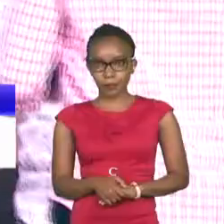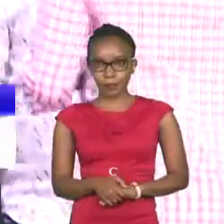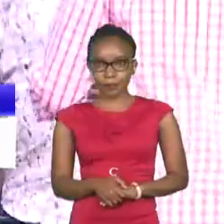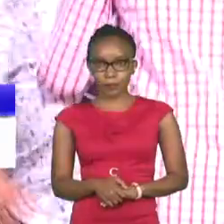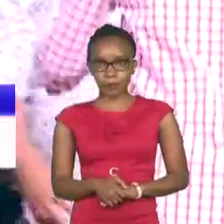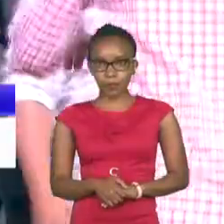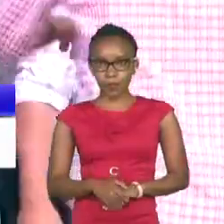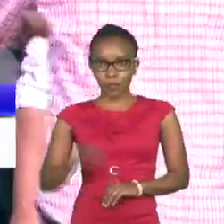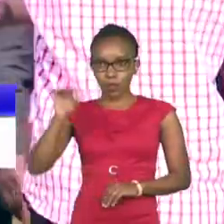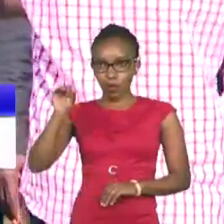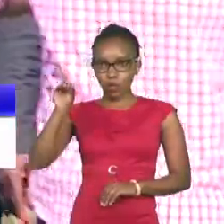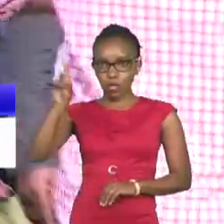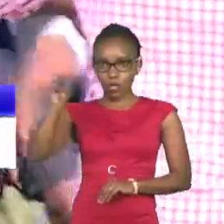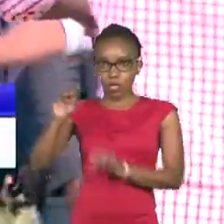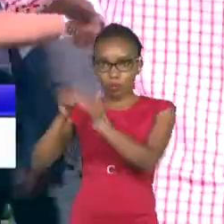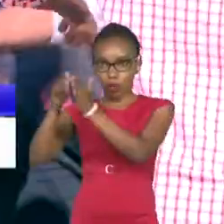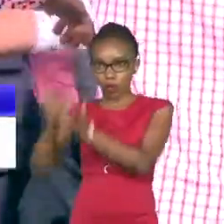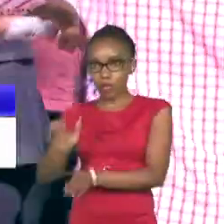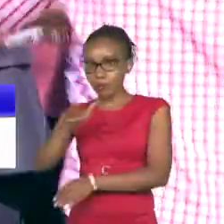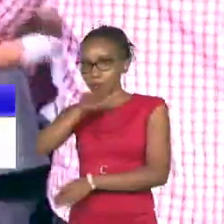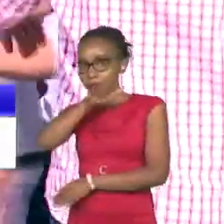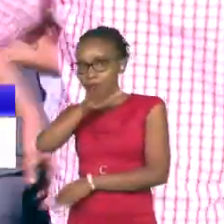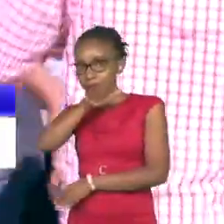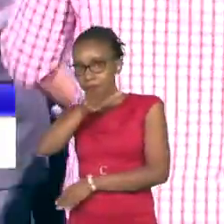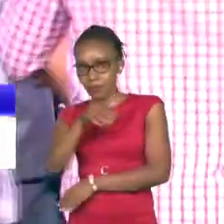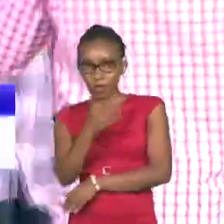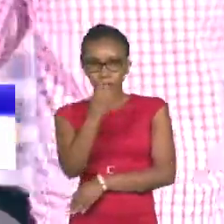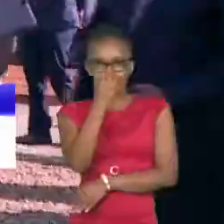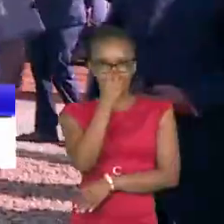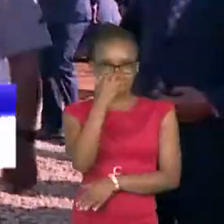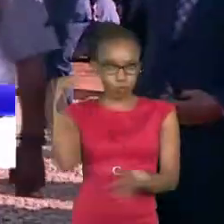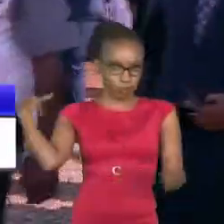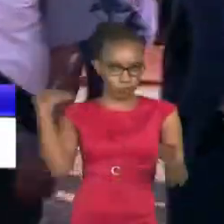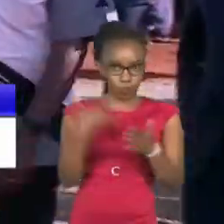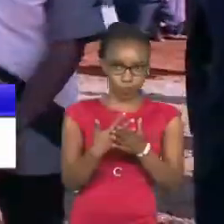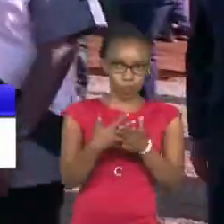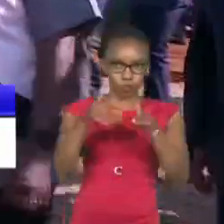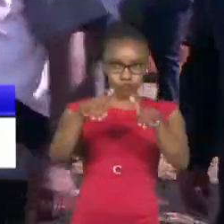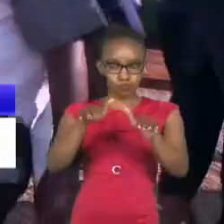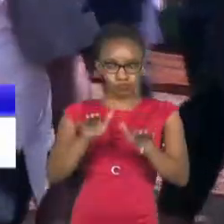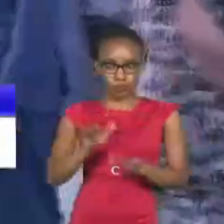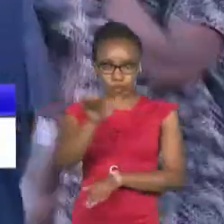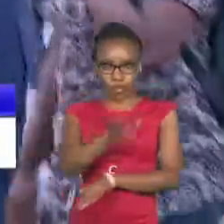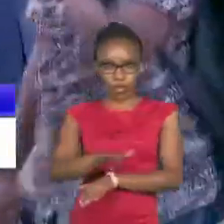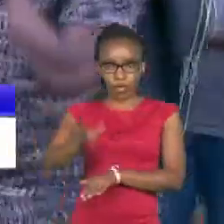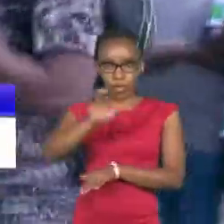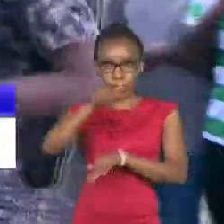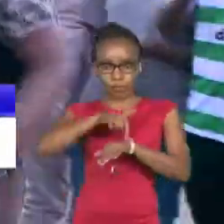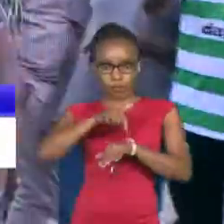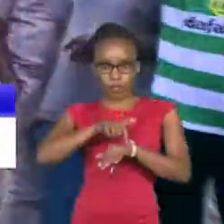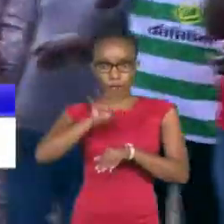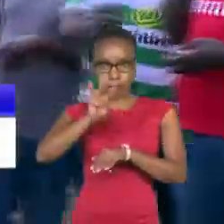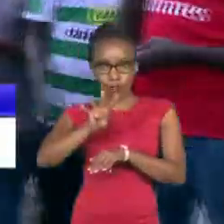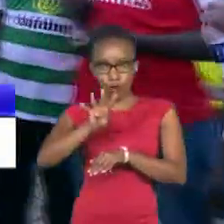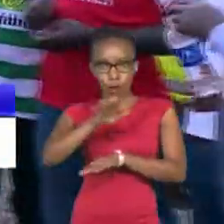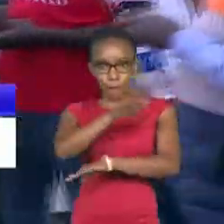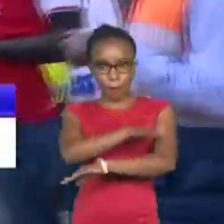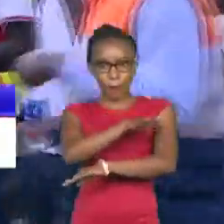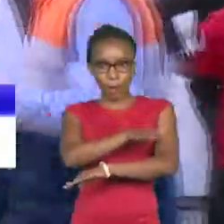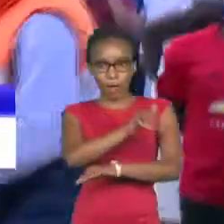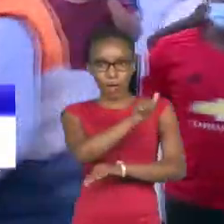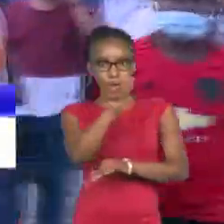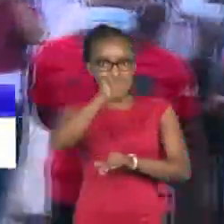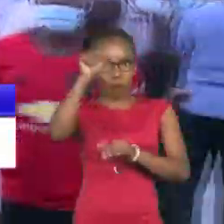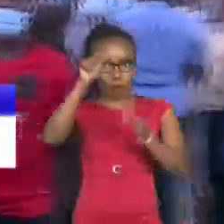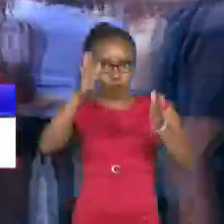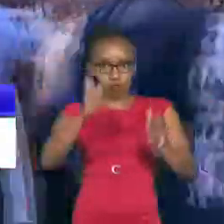The ODM leader Raila Odinga and Deputy President William Ruto arrived at the cemetery a few minutes past 4 p.m. as several other politicians from